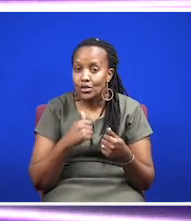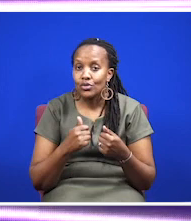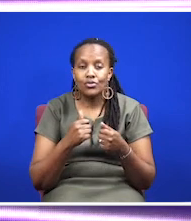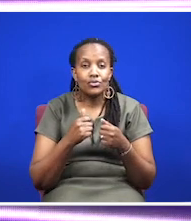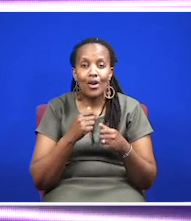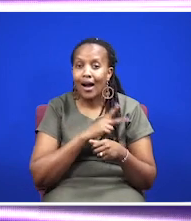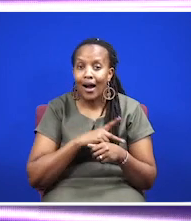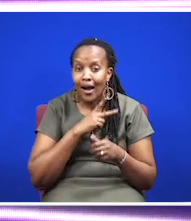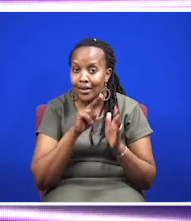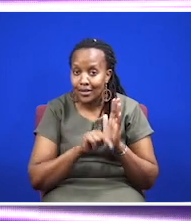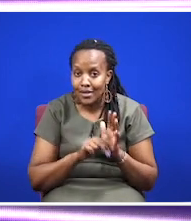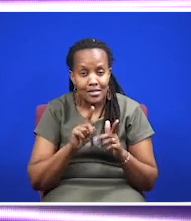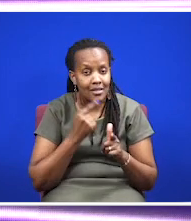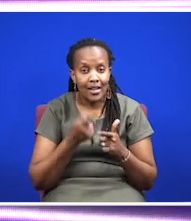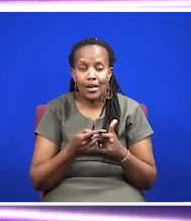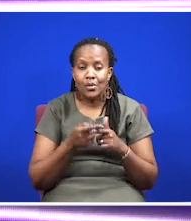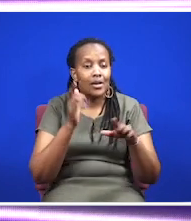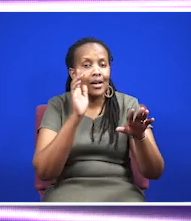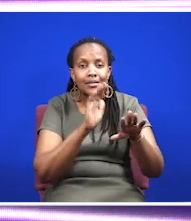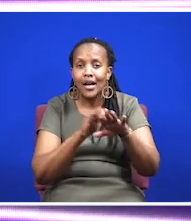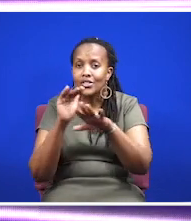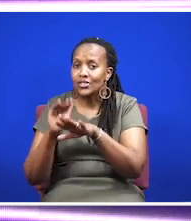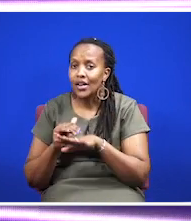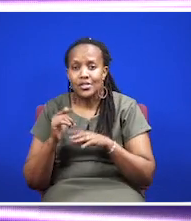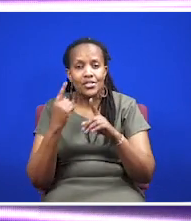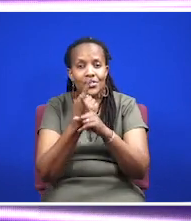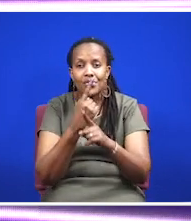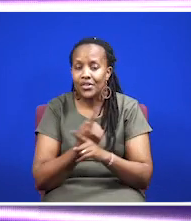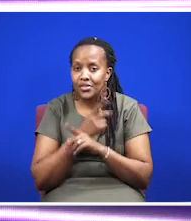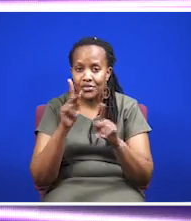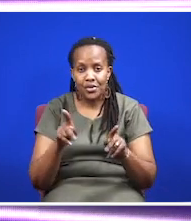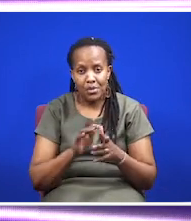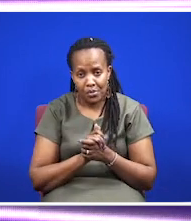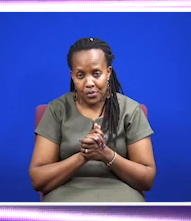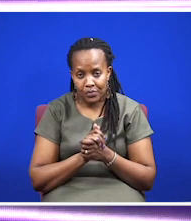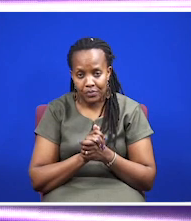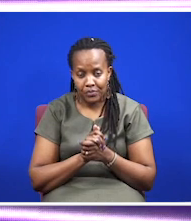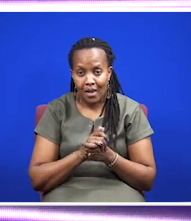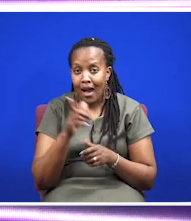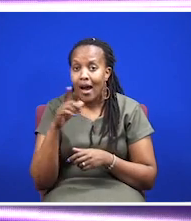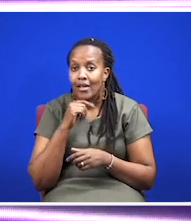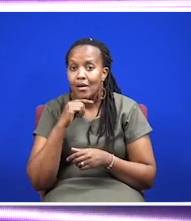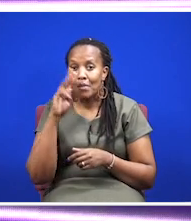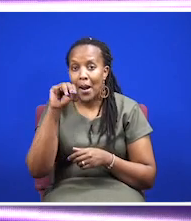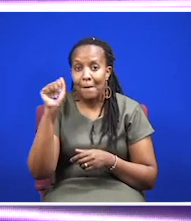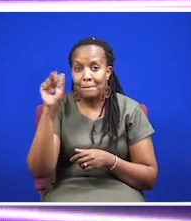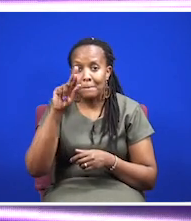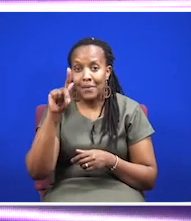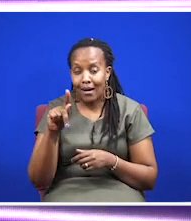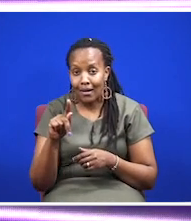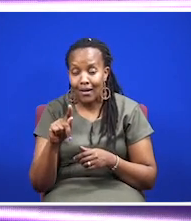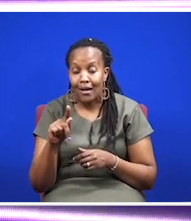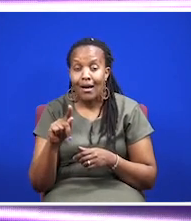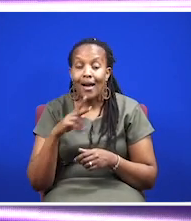can touch anybody. We can communicate to anyone. Mark Twain said, kindness is a language which the